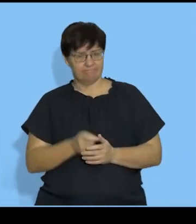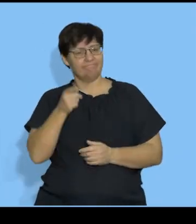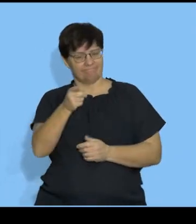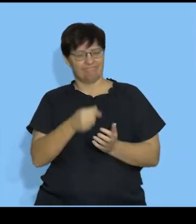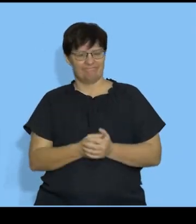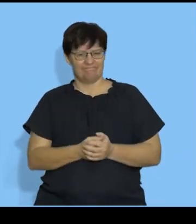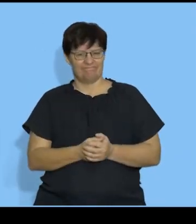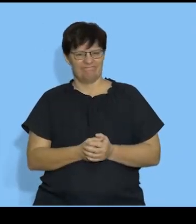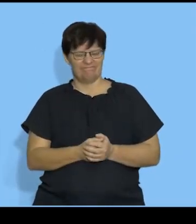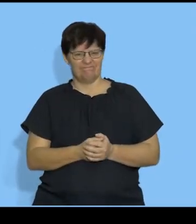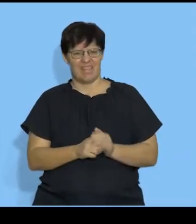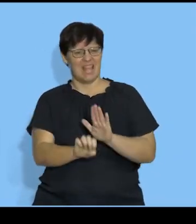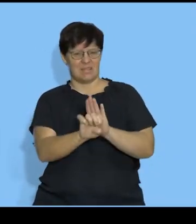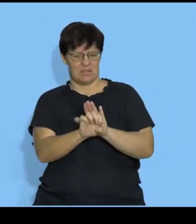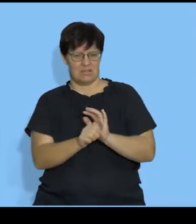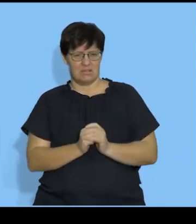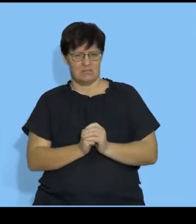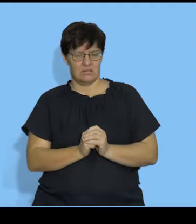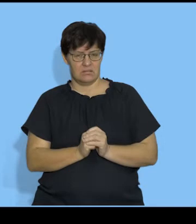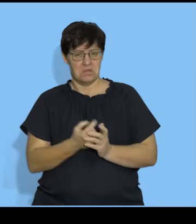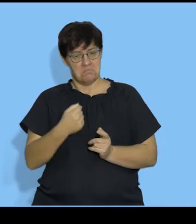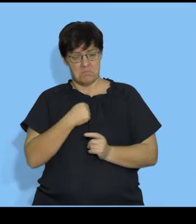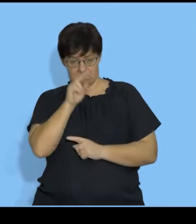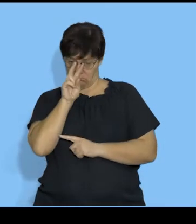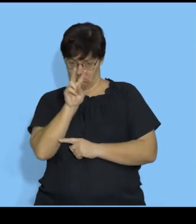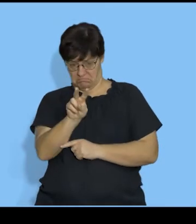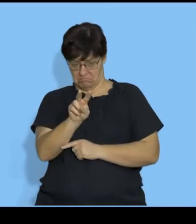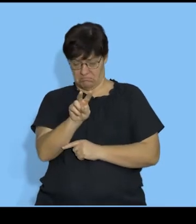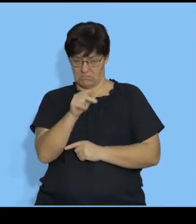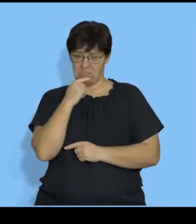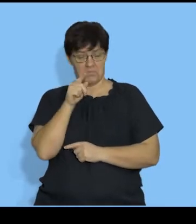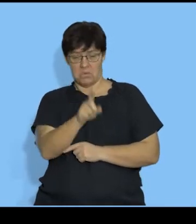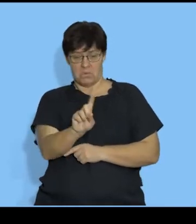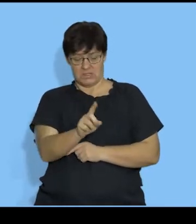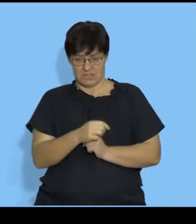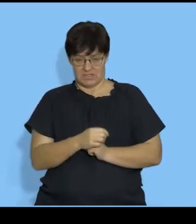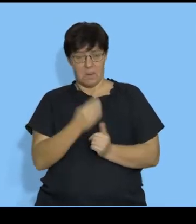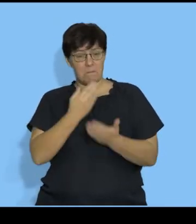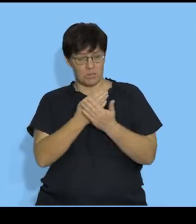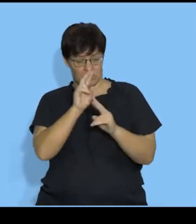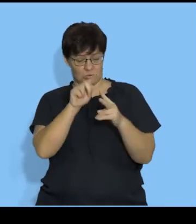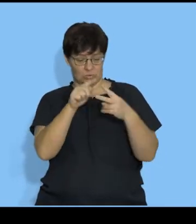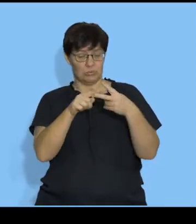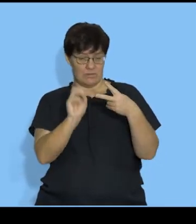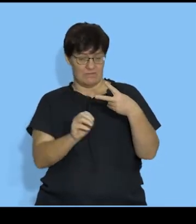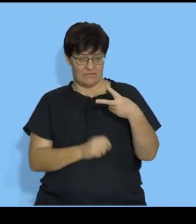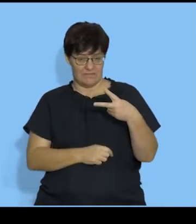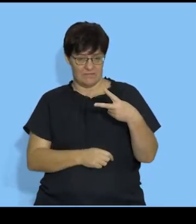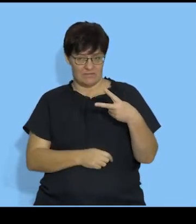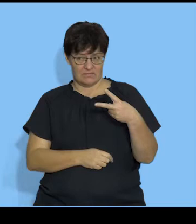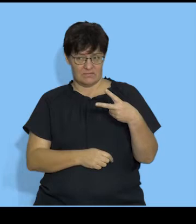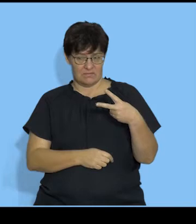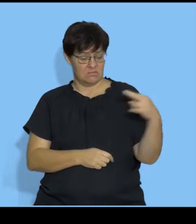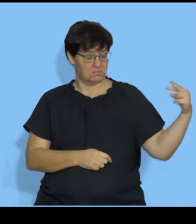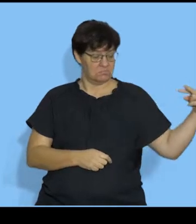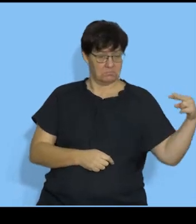is a simple example. Depending on how you look at this image, there are two possibilities. That is, if you look at it from